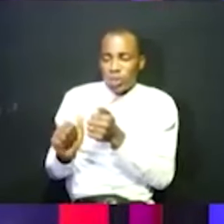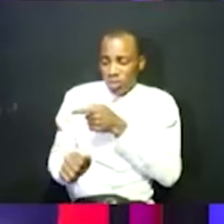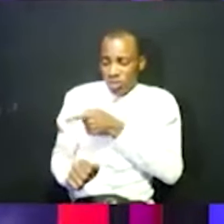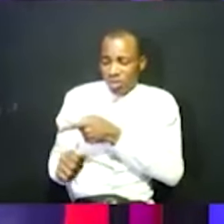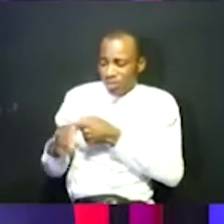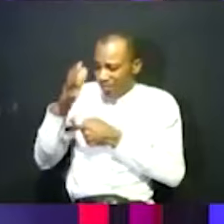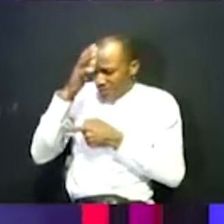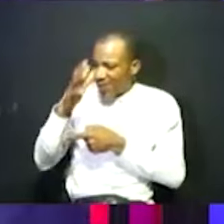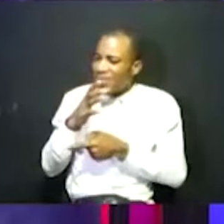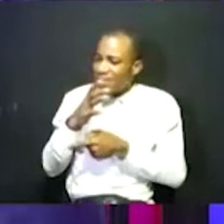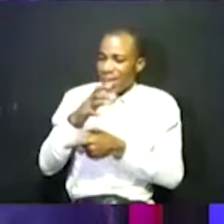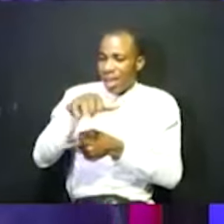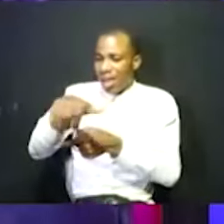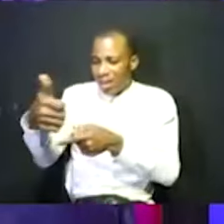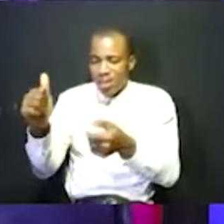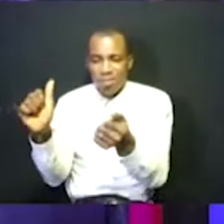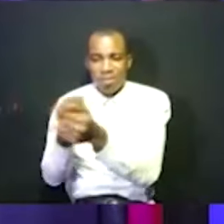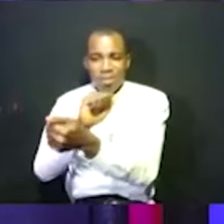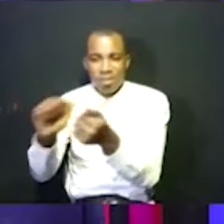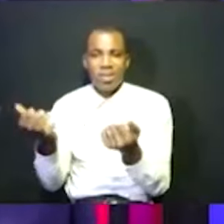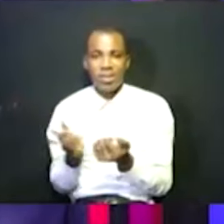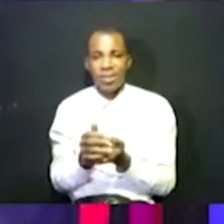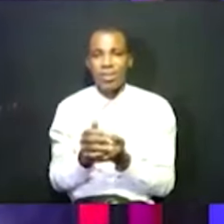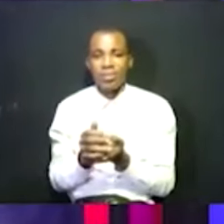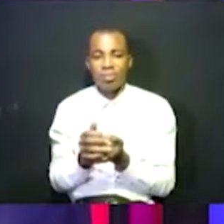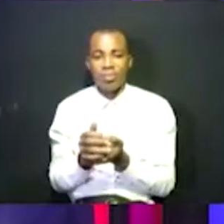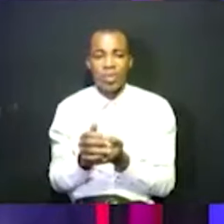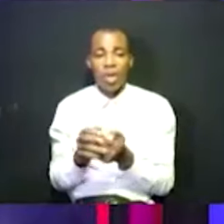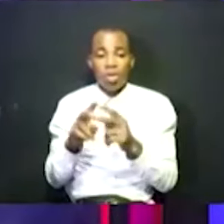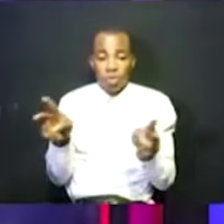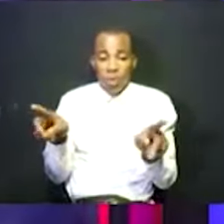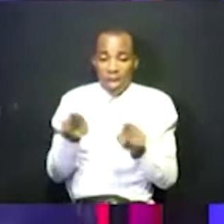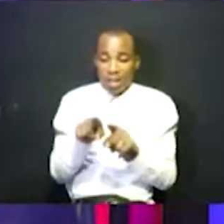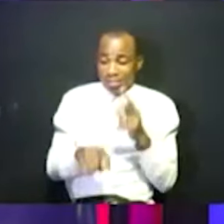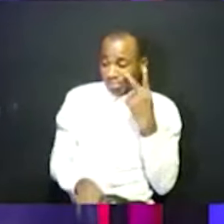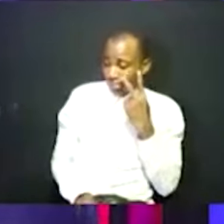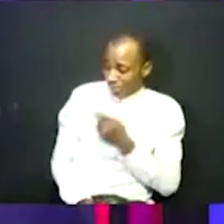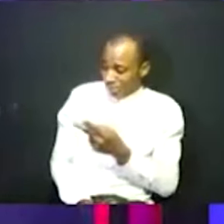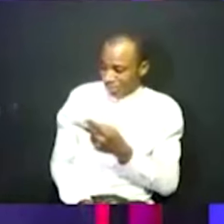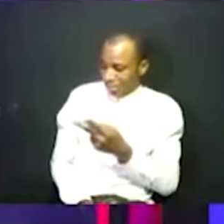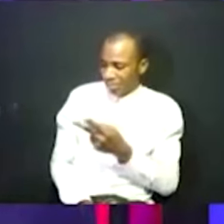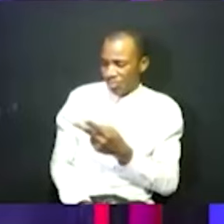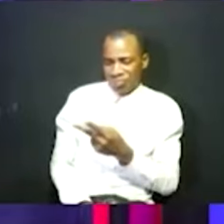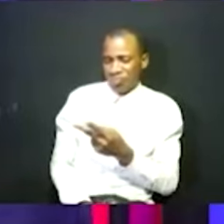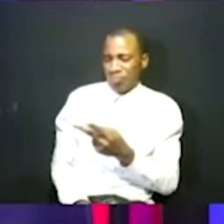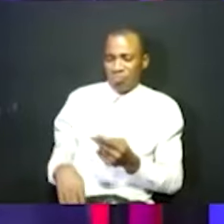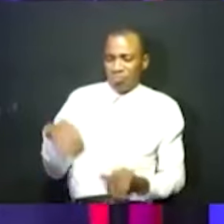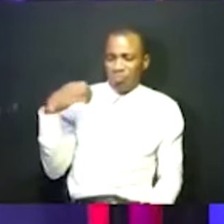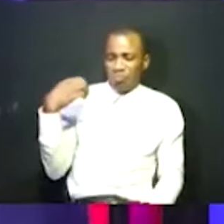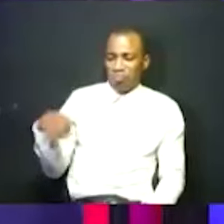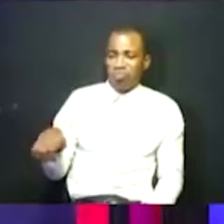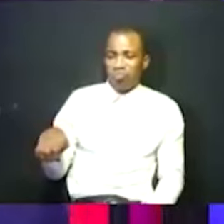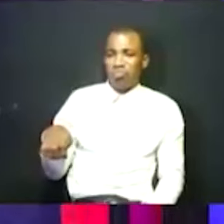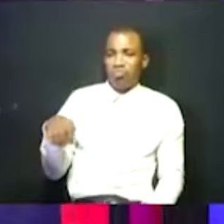na wofo ene afoforo and she does not like what she sees. Na senia